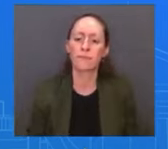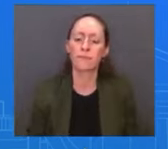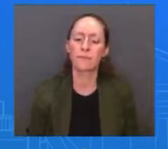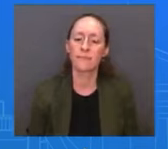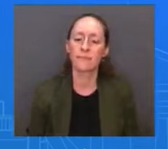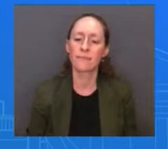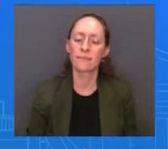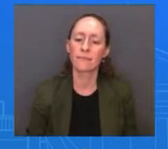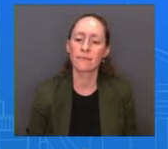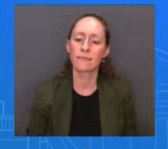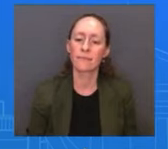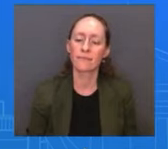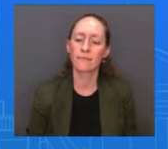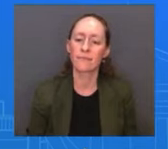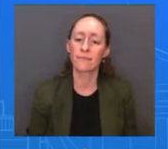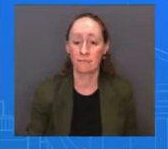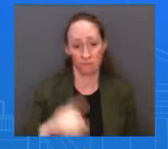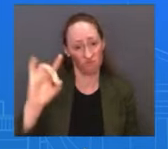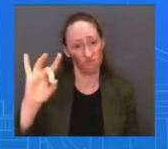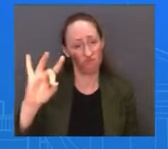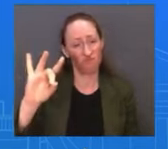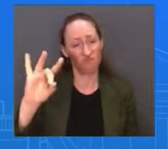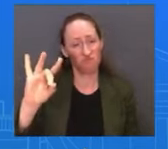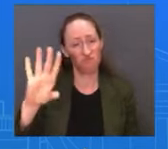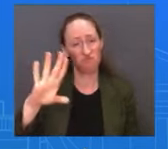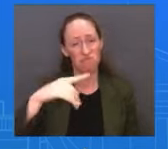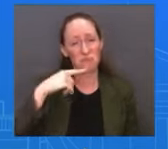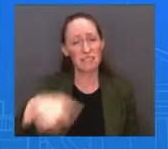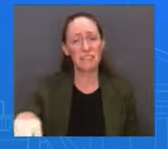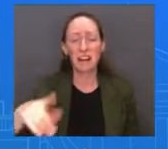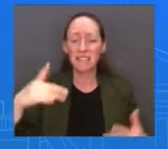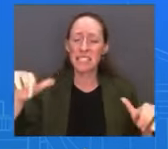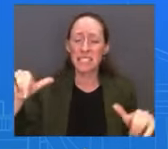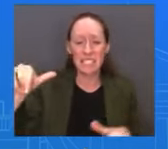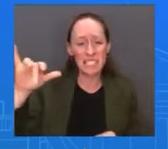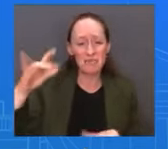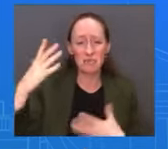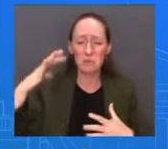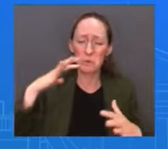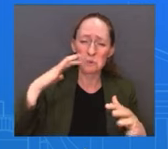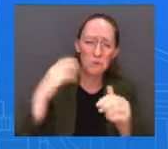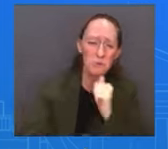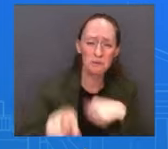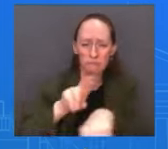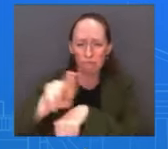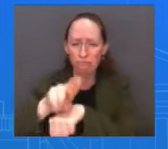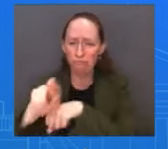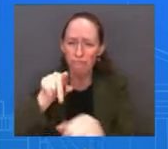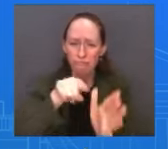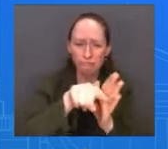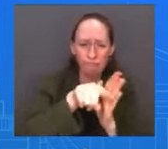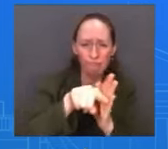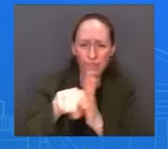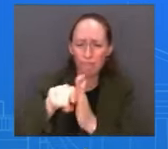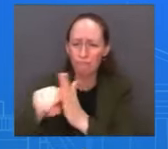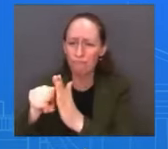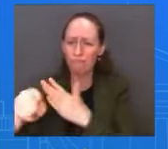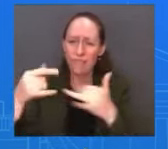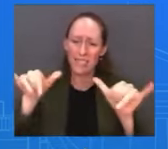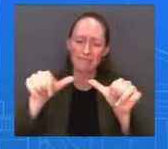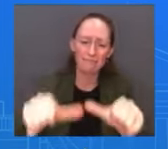the people of Ukraine, including attacks this past week that have taken the lives of innocent Ukrainian